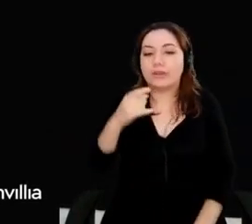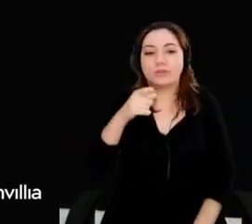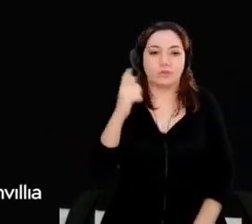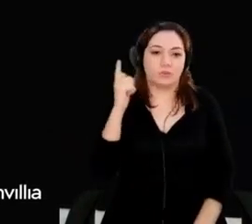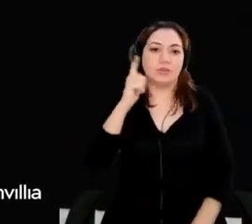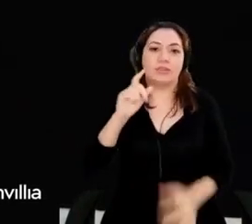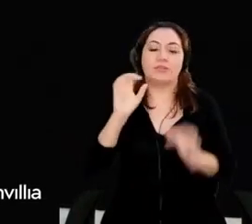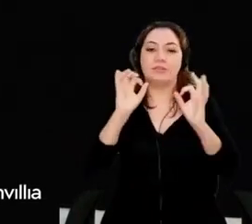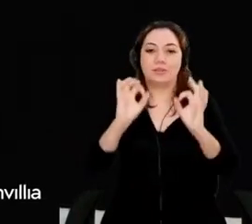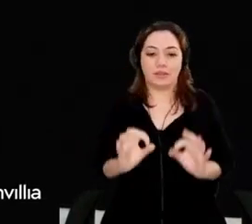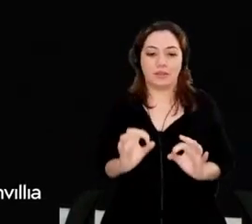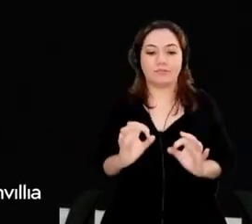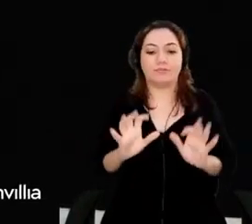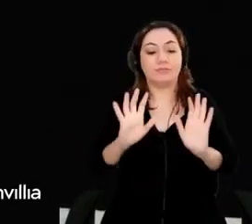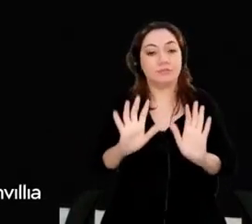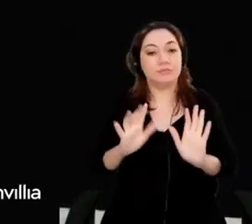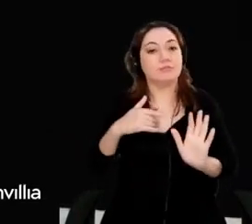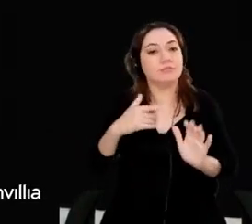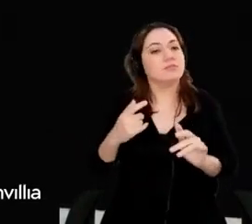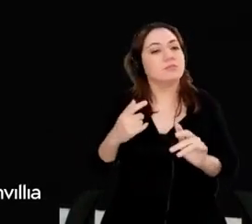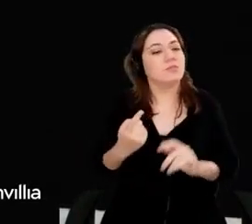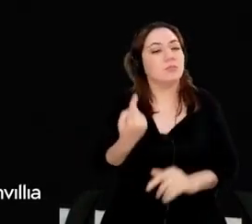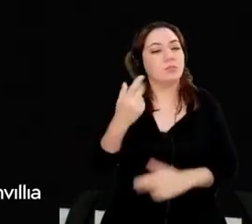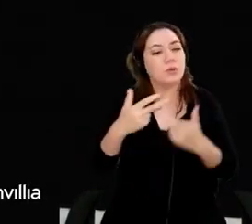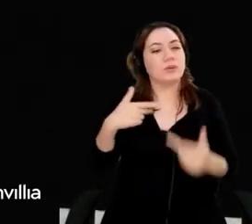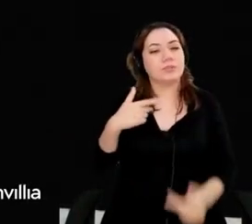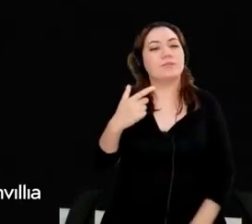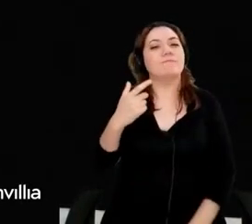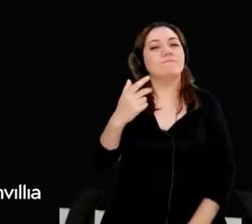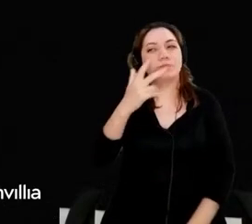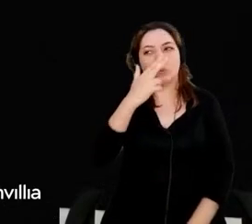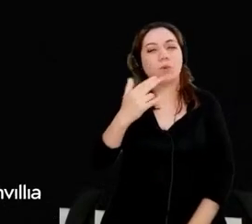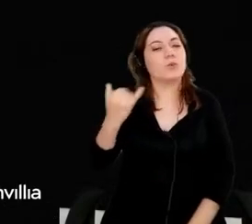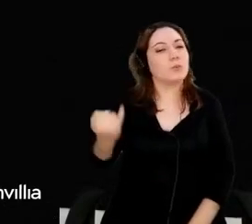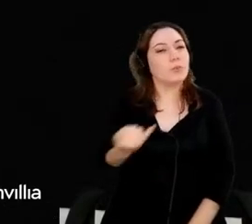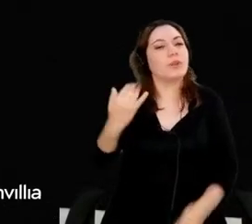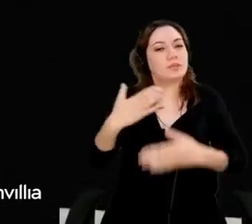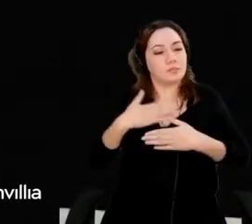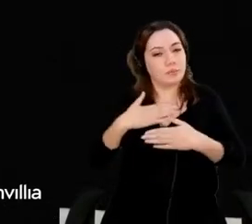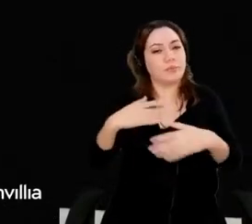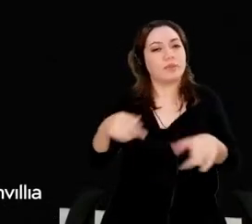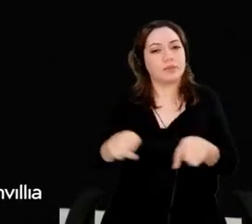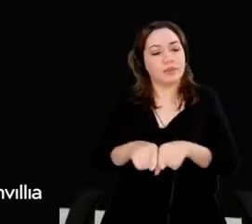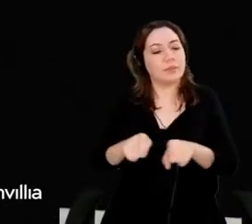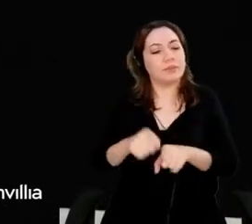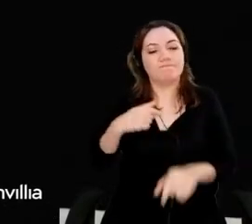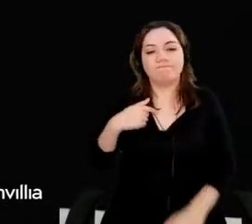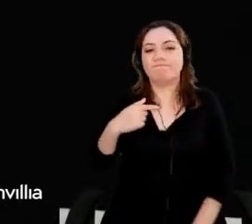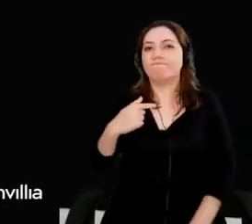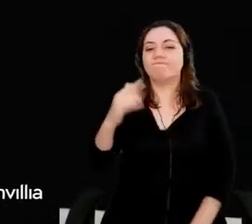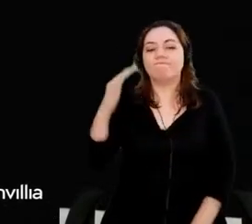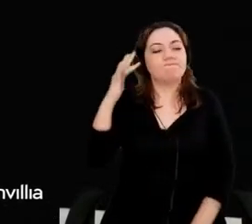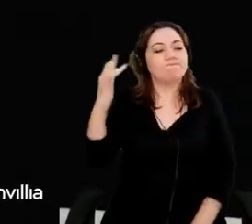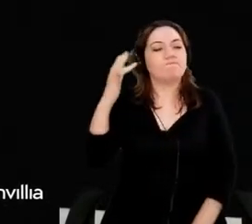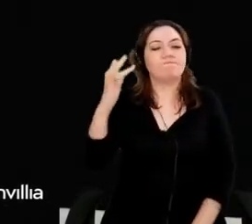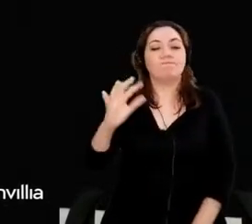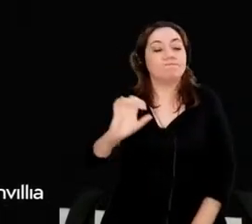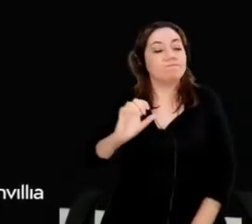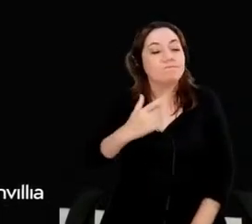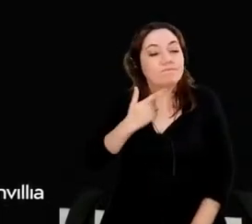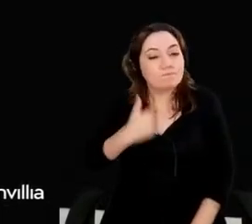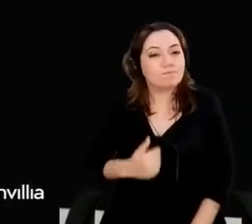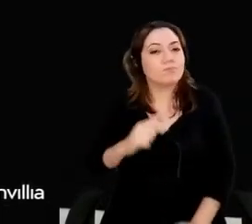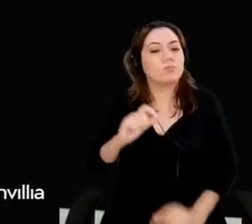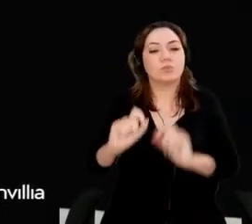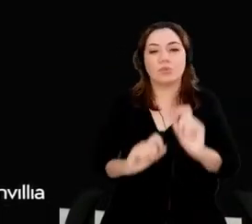And one thing it's very important to me and very passionate about, I want us to move to a world